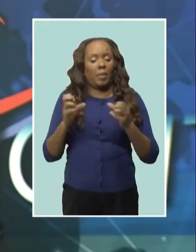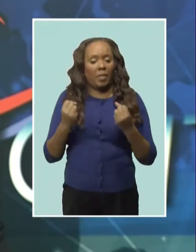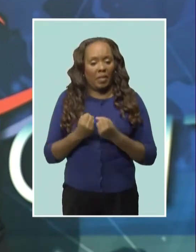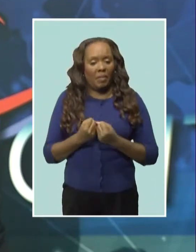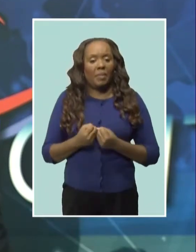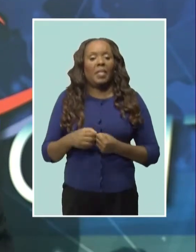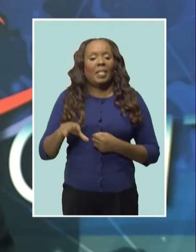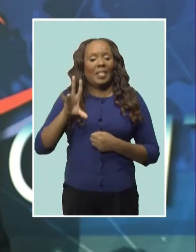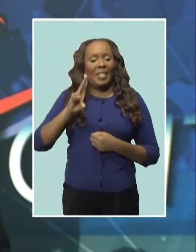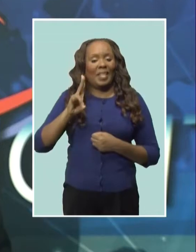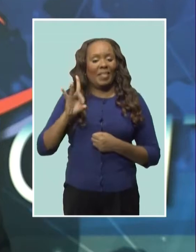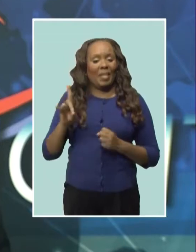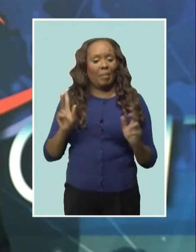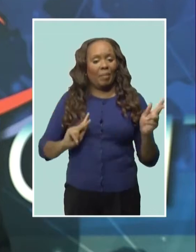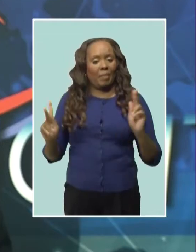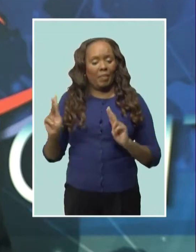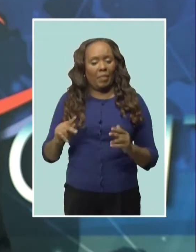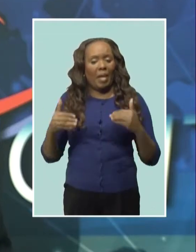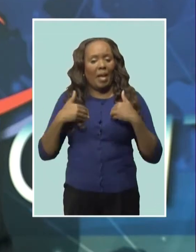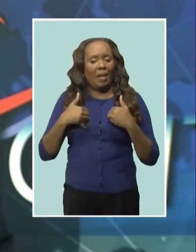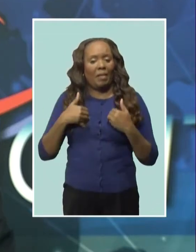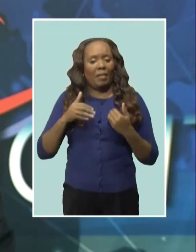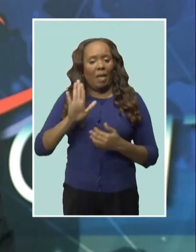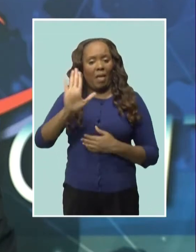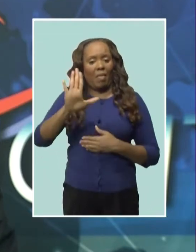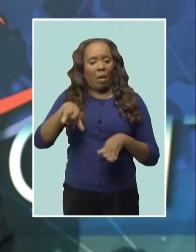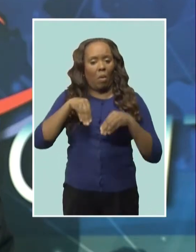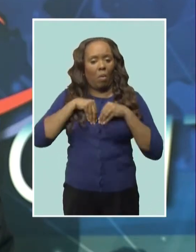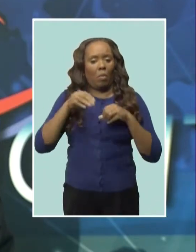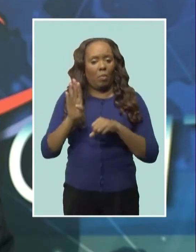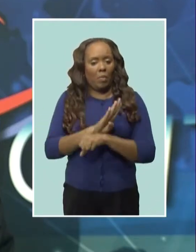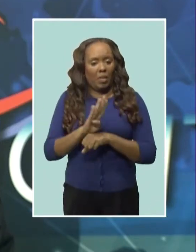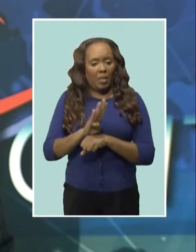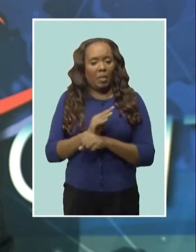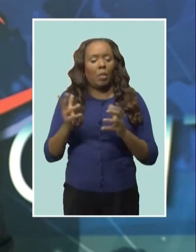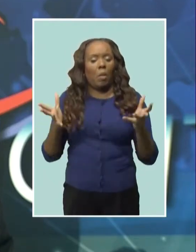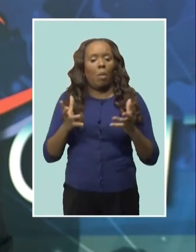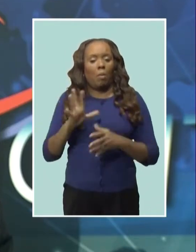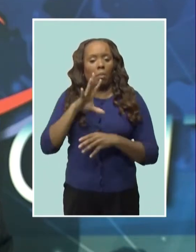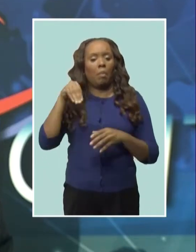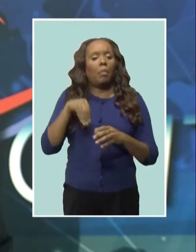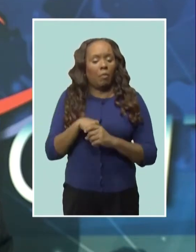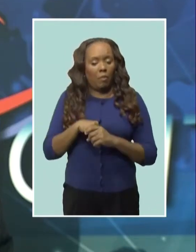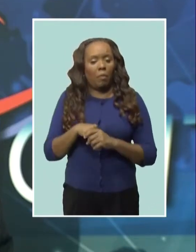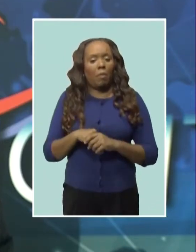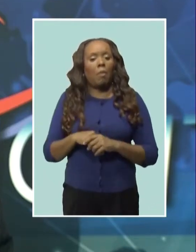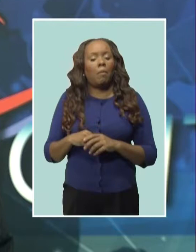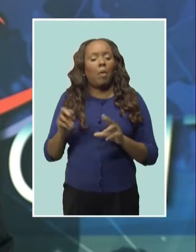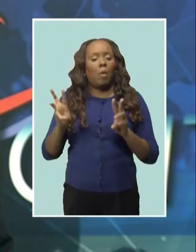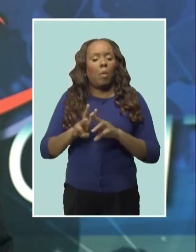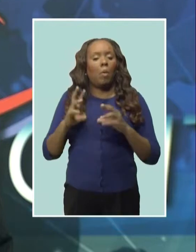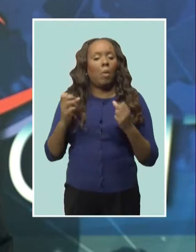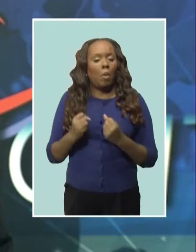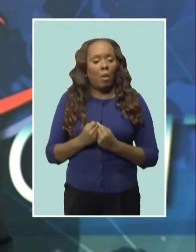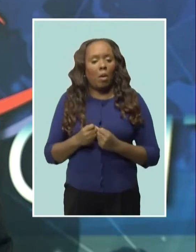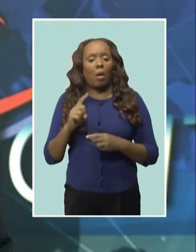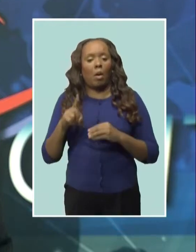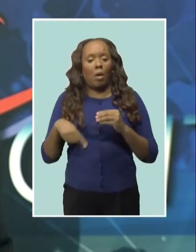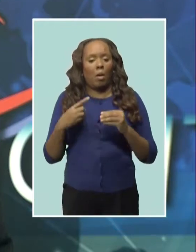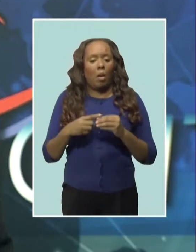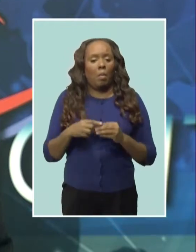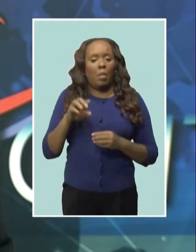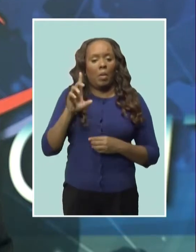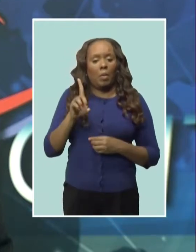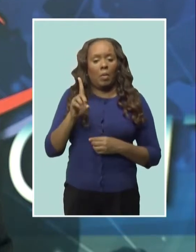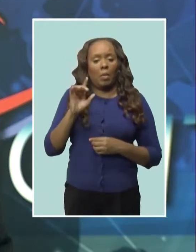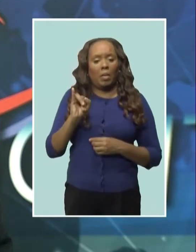free workshop. 78 entrepreneurs have subscribed to participate in the event themed Finding the Missing Links, Enhancing